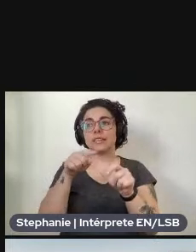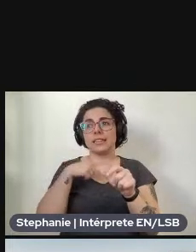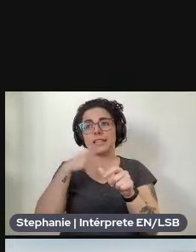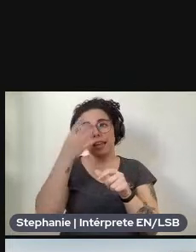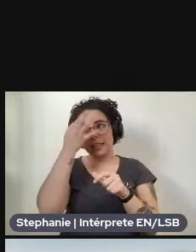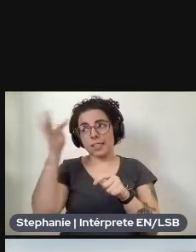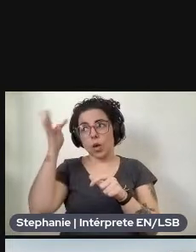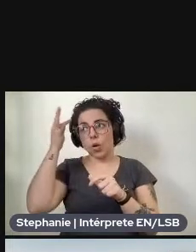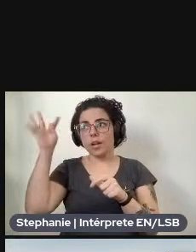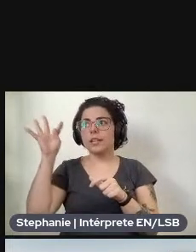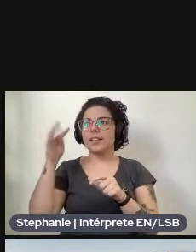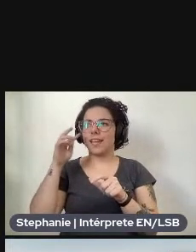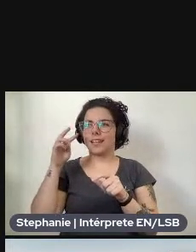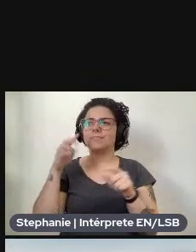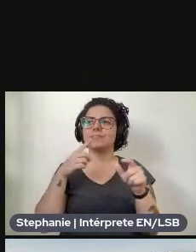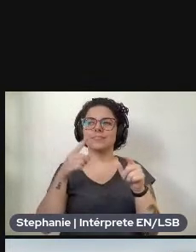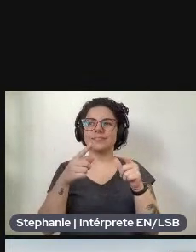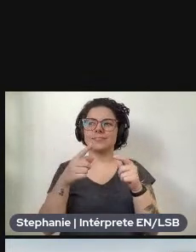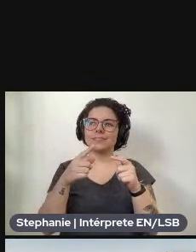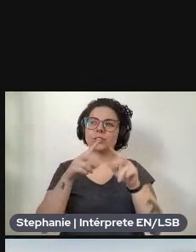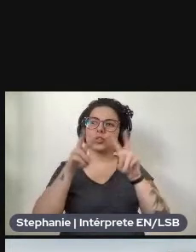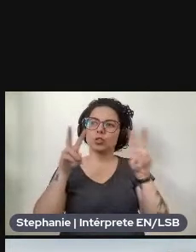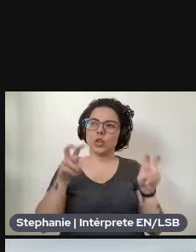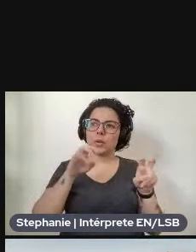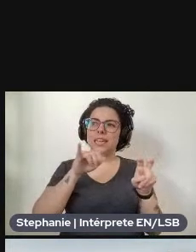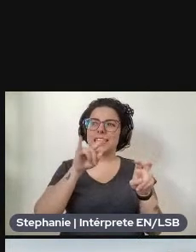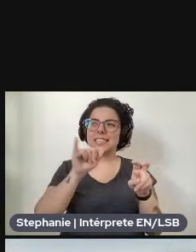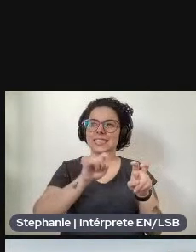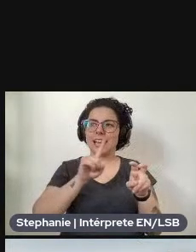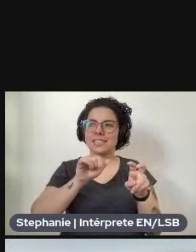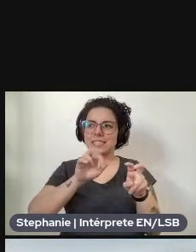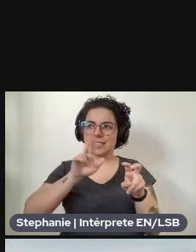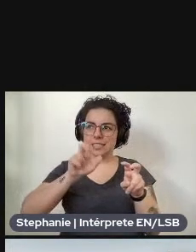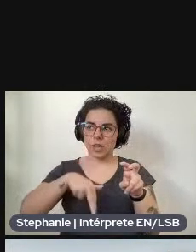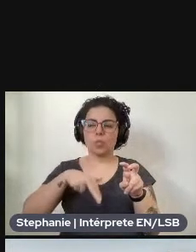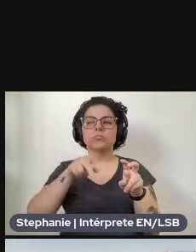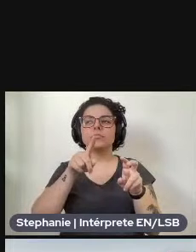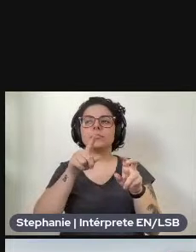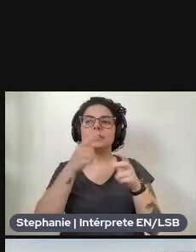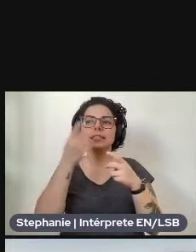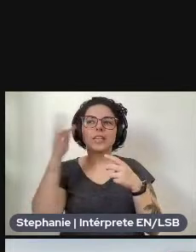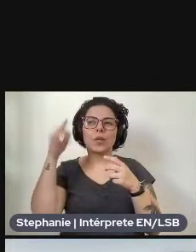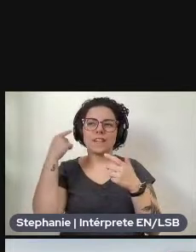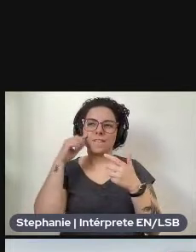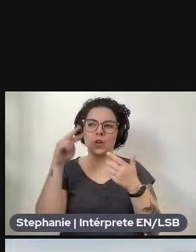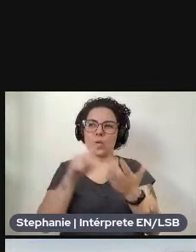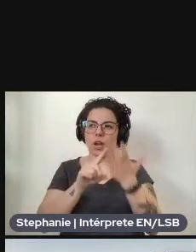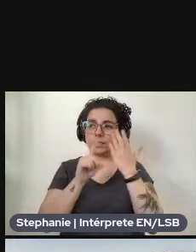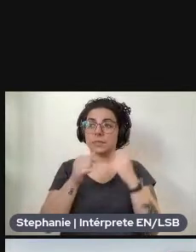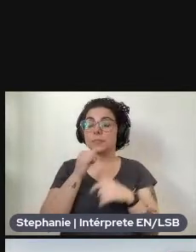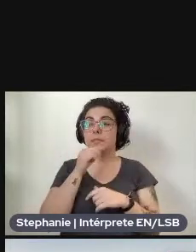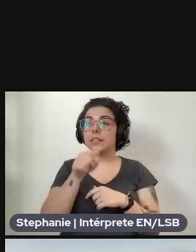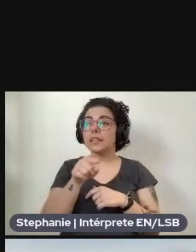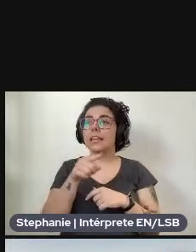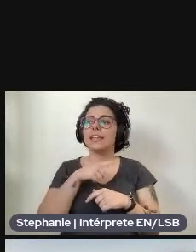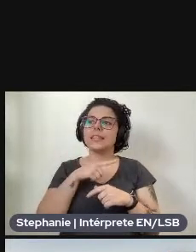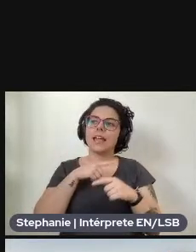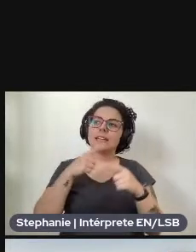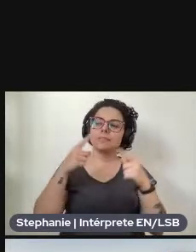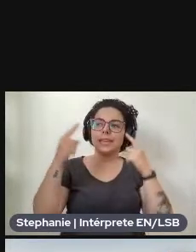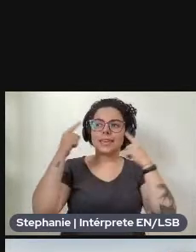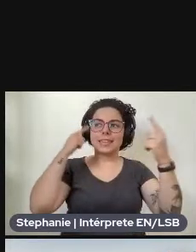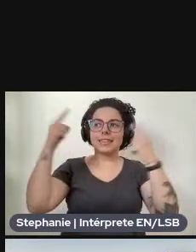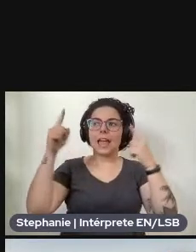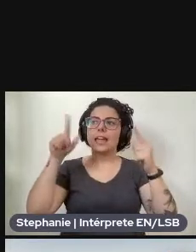saw before. Now, first, to keep it simple, I would like to start by highlighting the main common ideas between